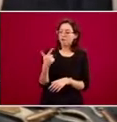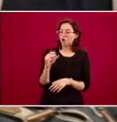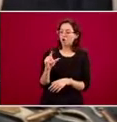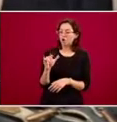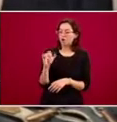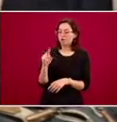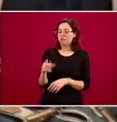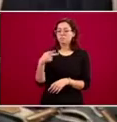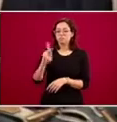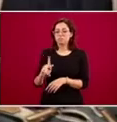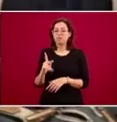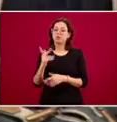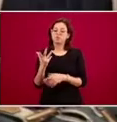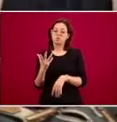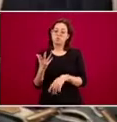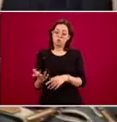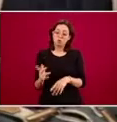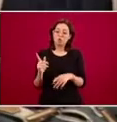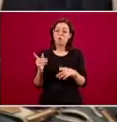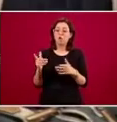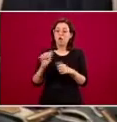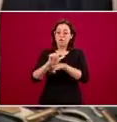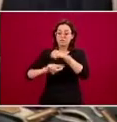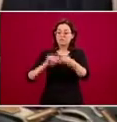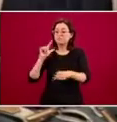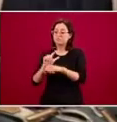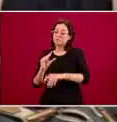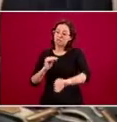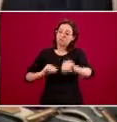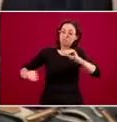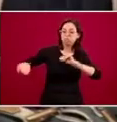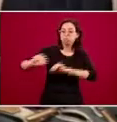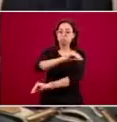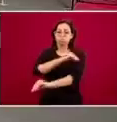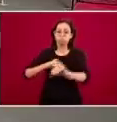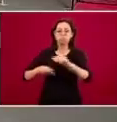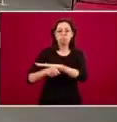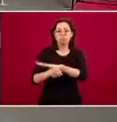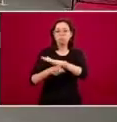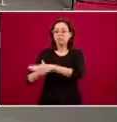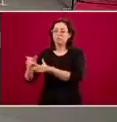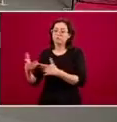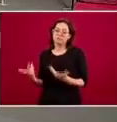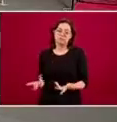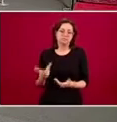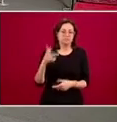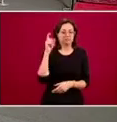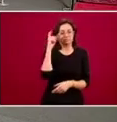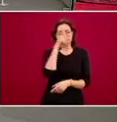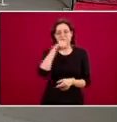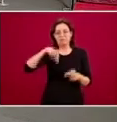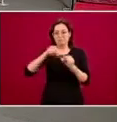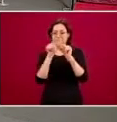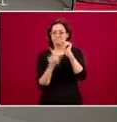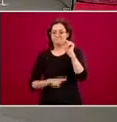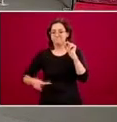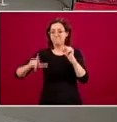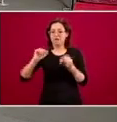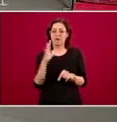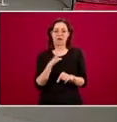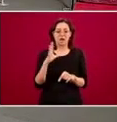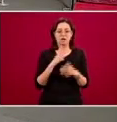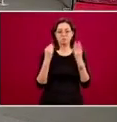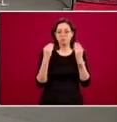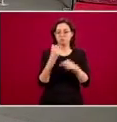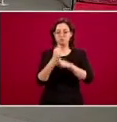the pandemic, we've heard that the origins was maybe a bat or some sort of animals, but